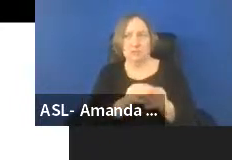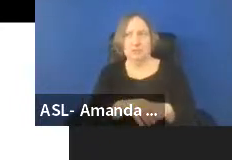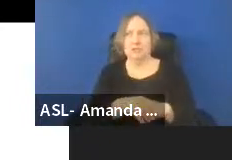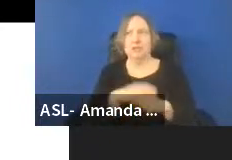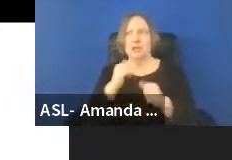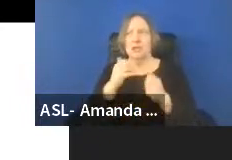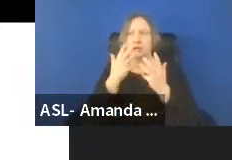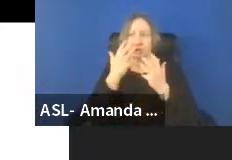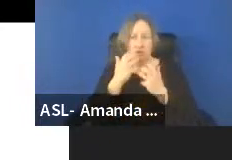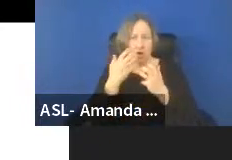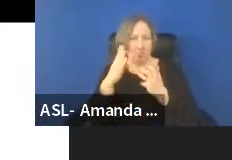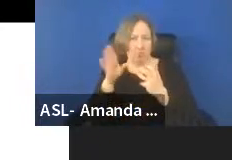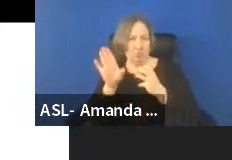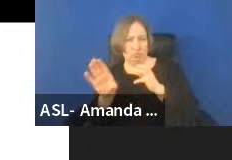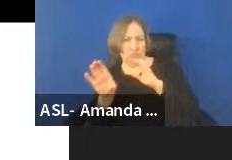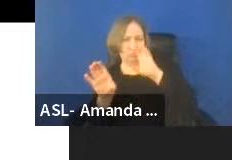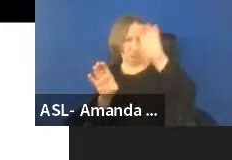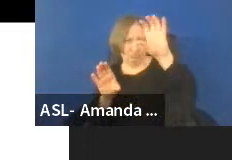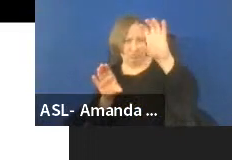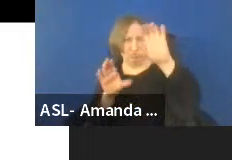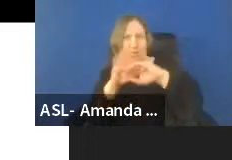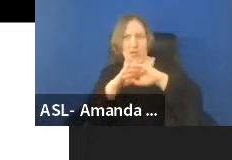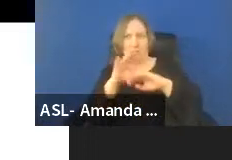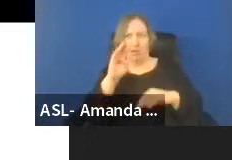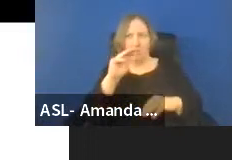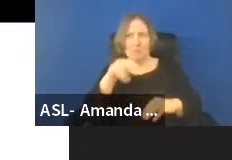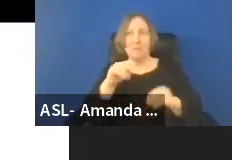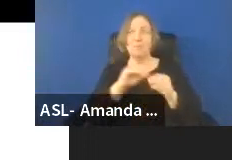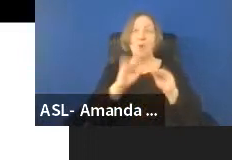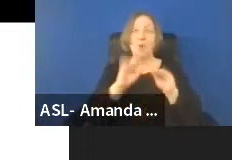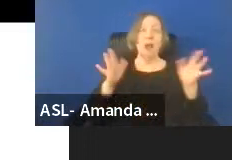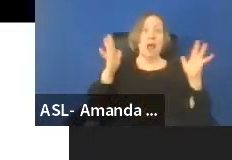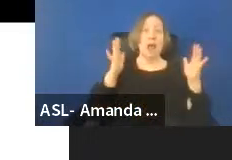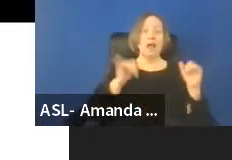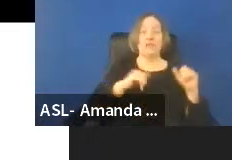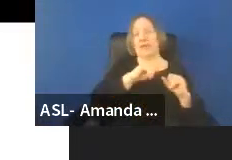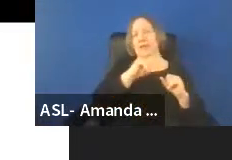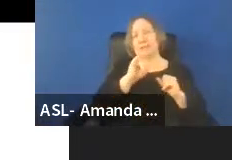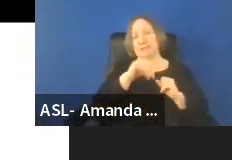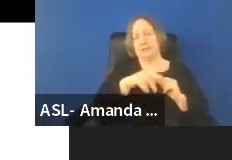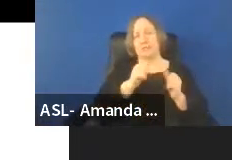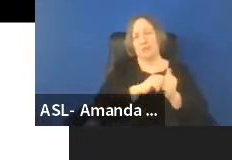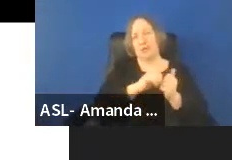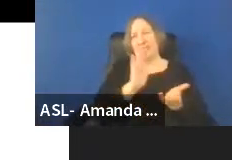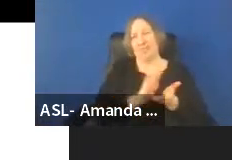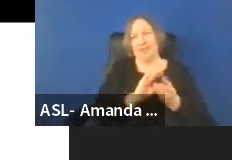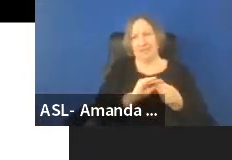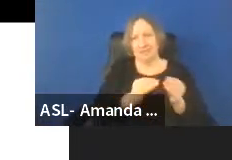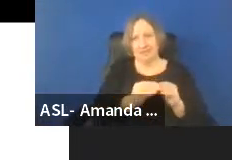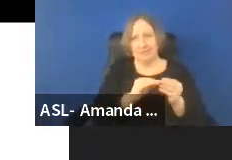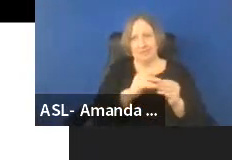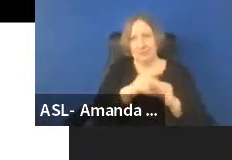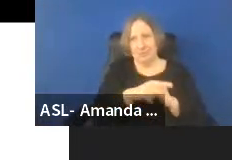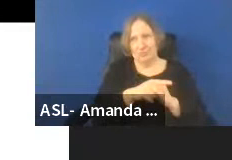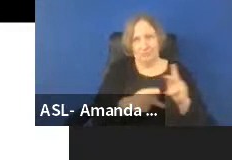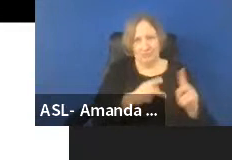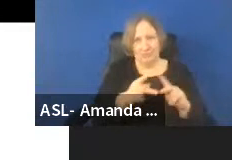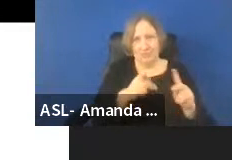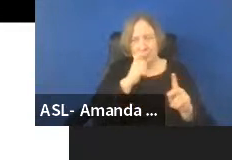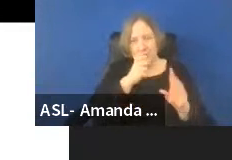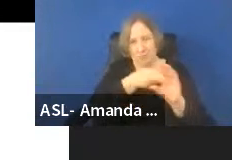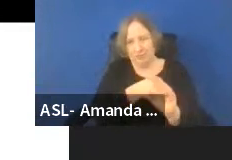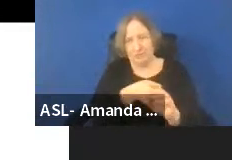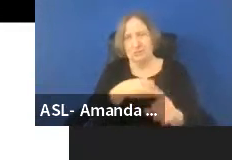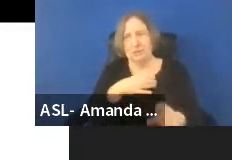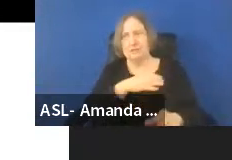dark areas on the map. The lighter areas are zip codes that had fewer numbers of Portlanders participating